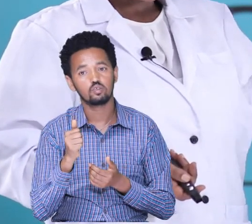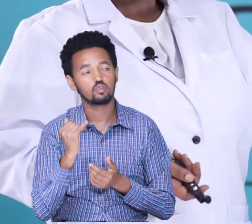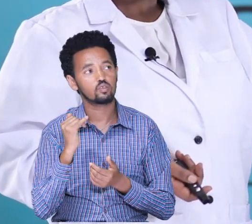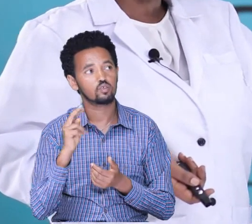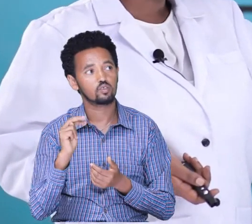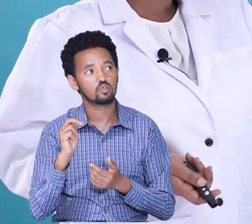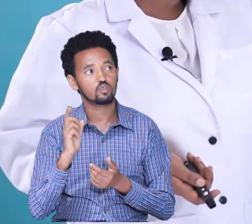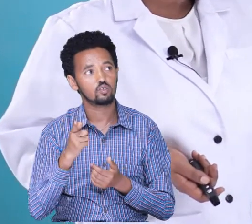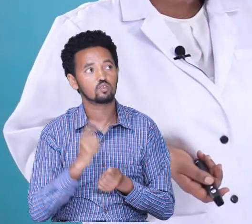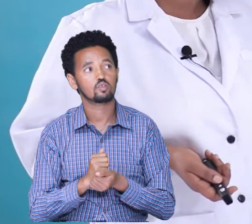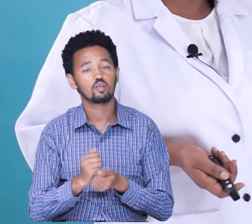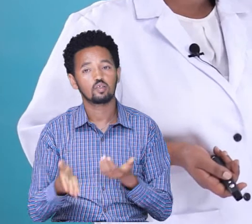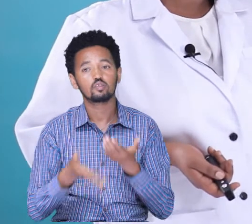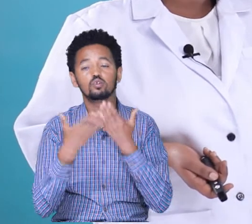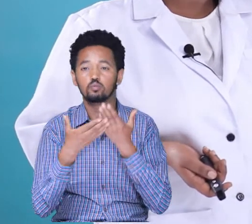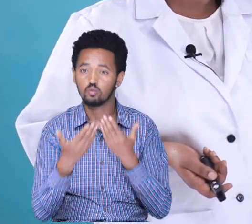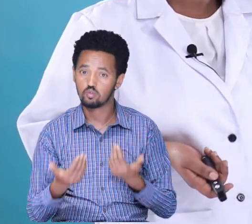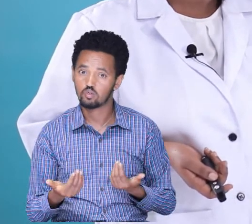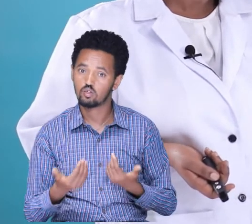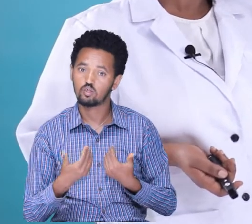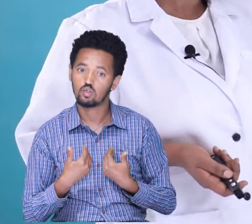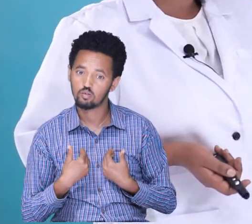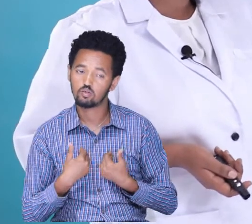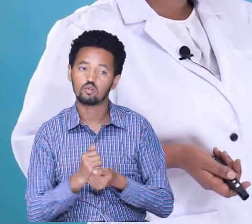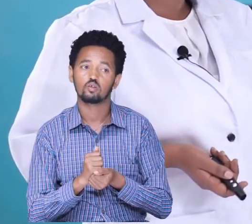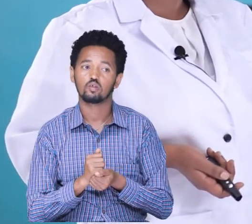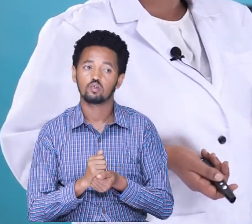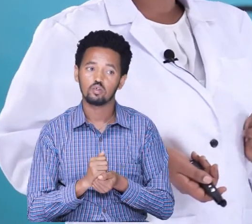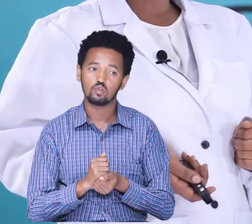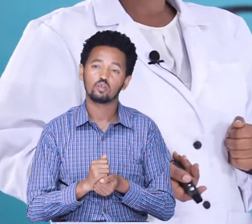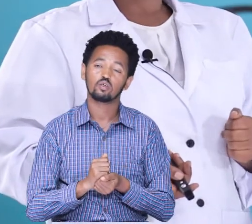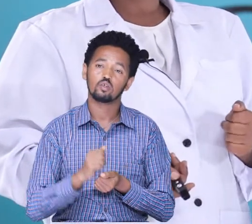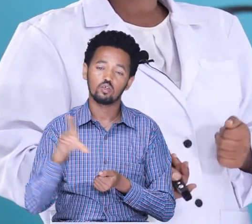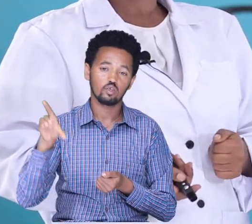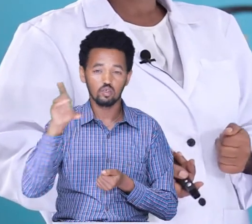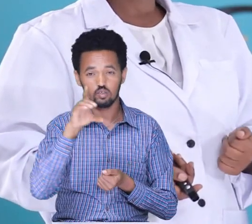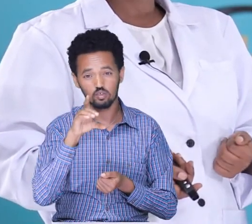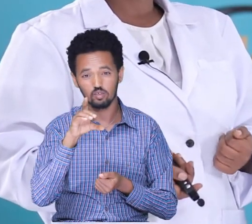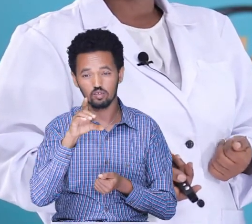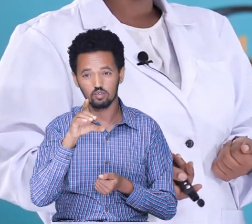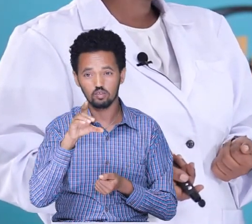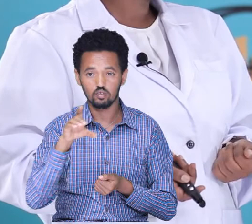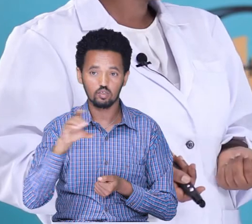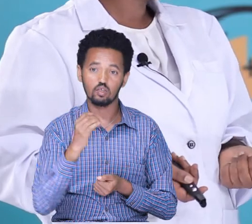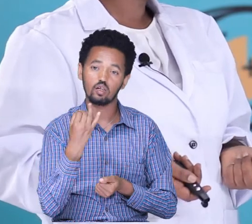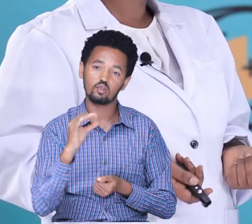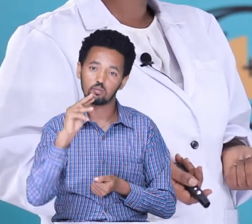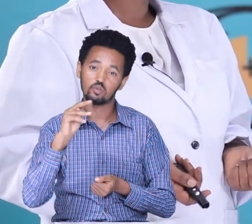Some areas covered by permanent snow, such as like Kilimanjaro and Kenya Mountain.